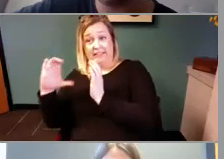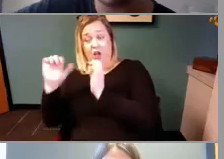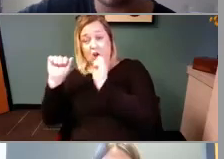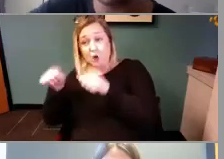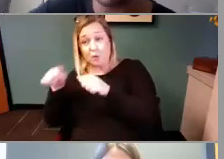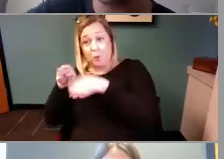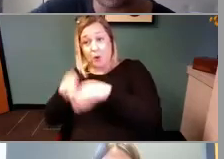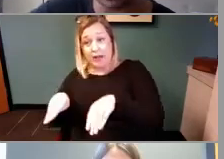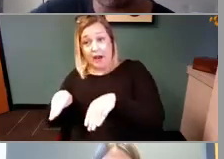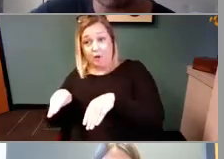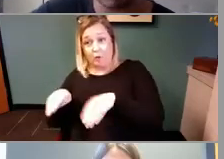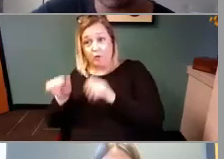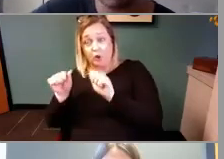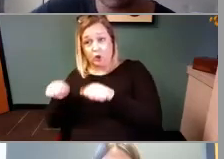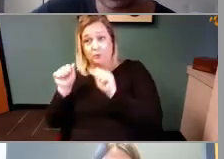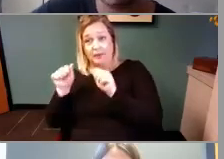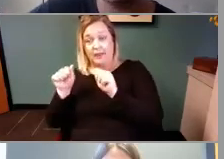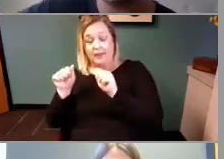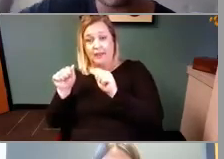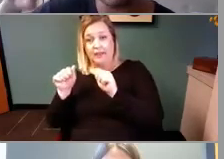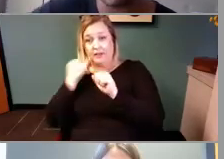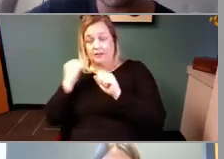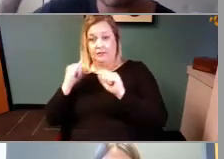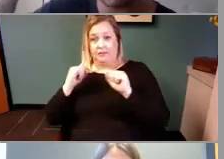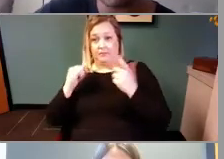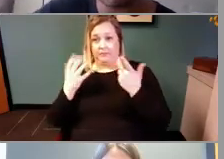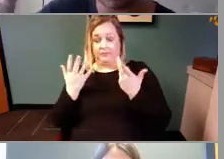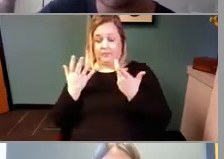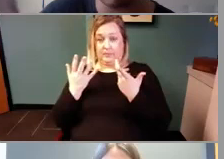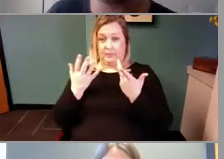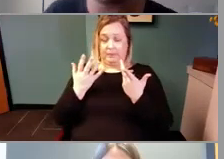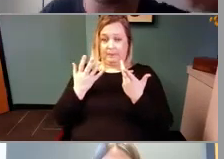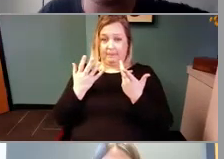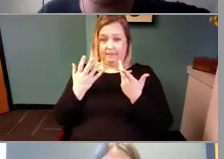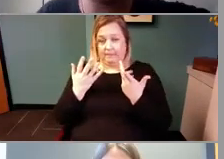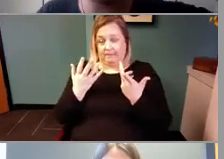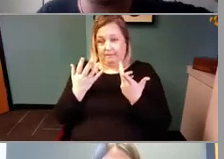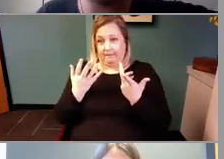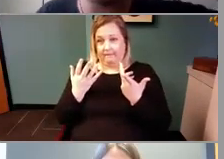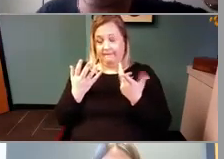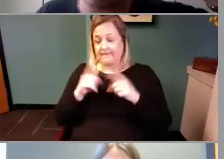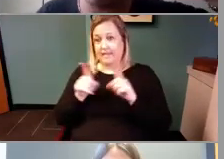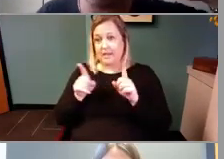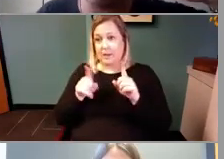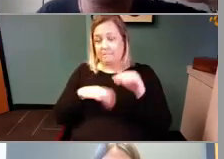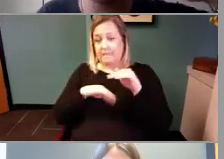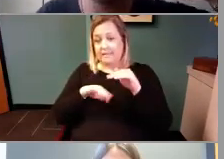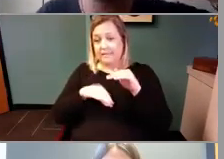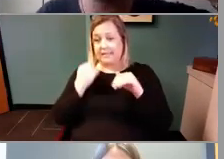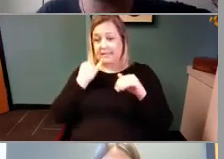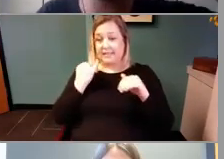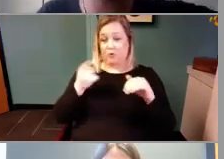edges that those won't match anymore. Right, you would again break down into smaller components, but essentially when you have your cyclic